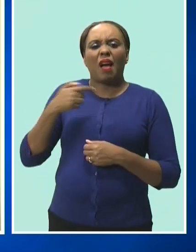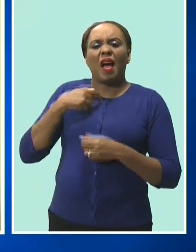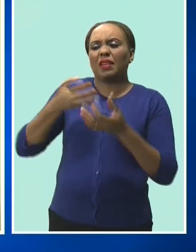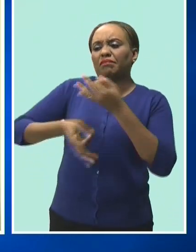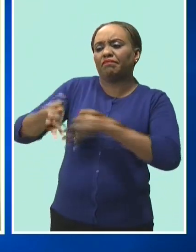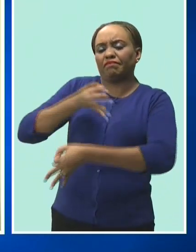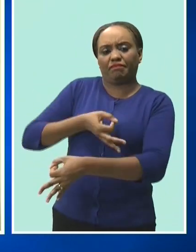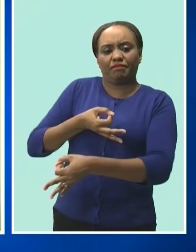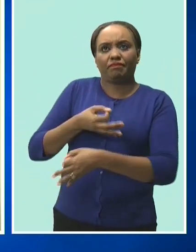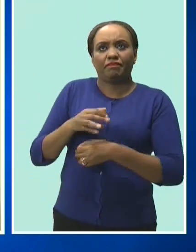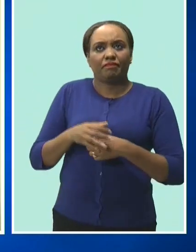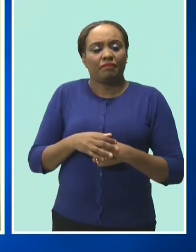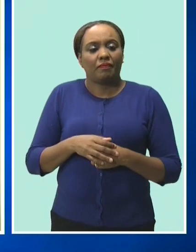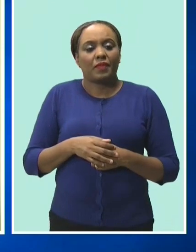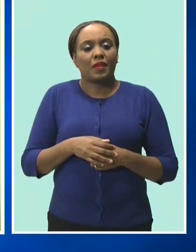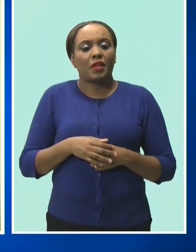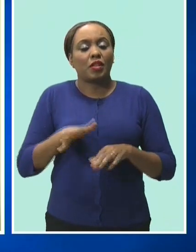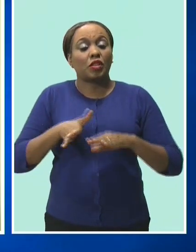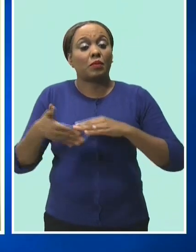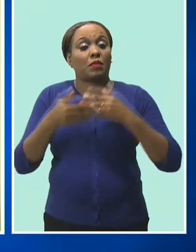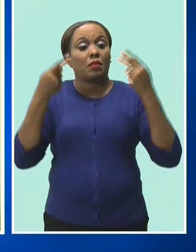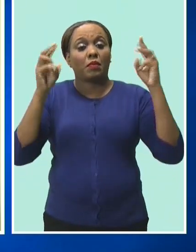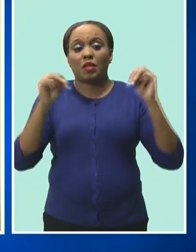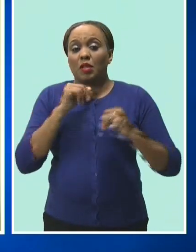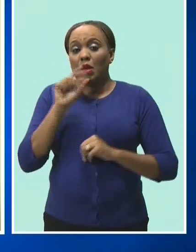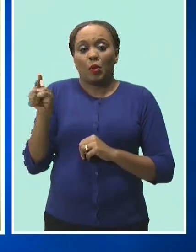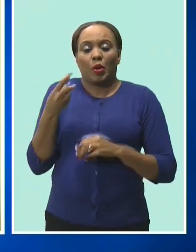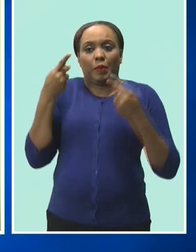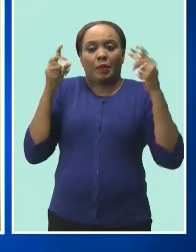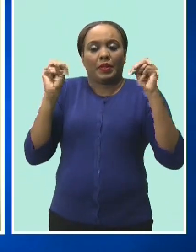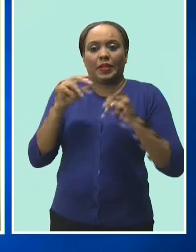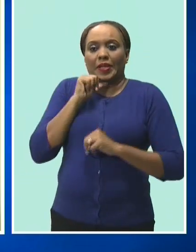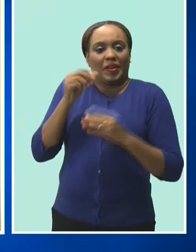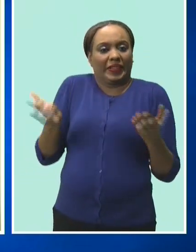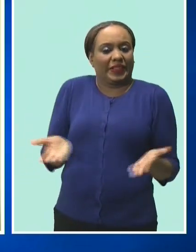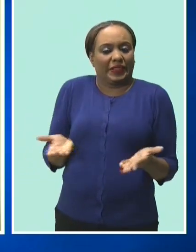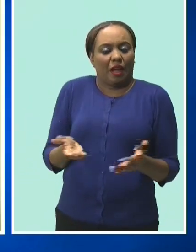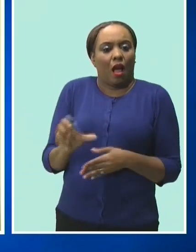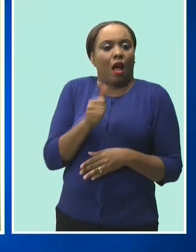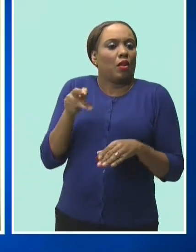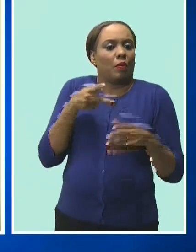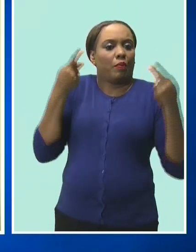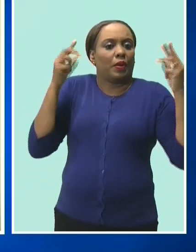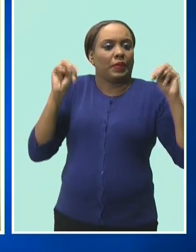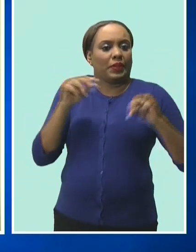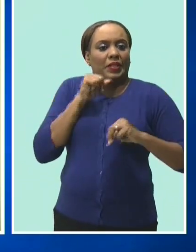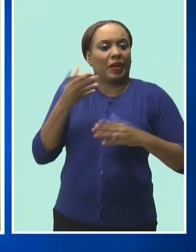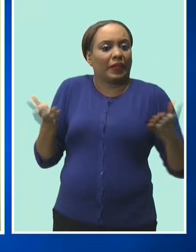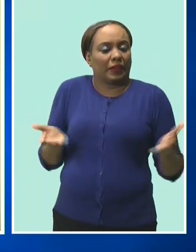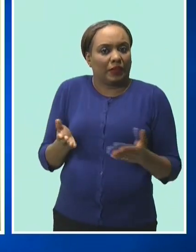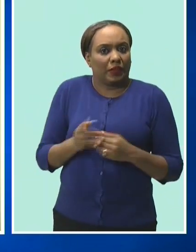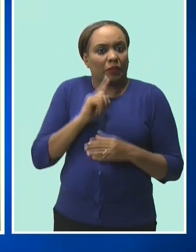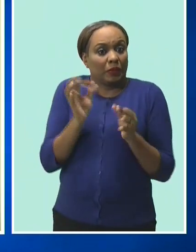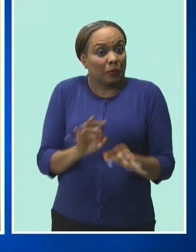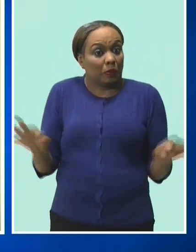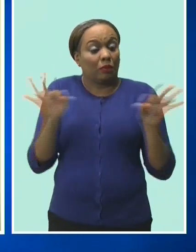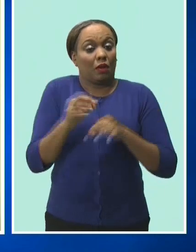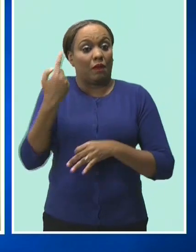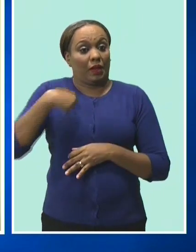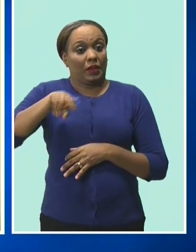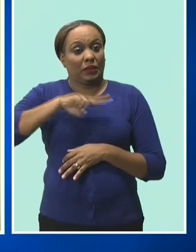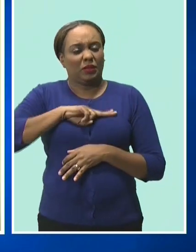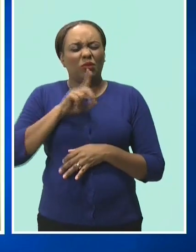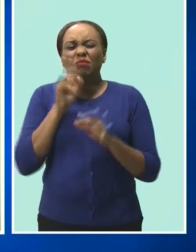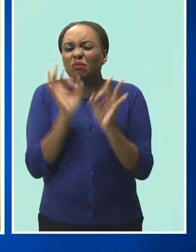minister who is absent. These things happen sometimes, and I think it's important for us as a region